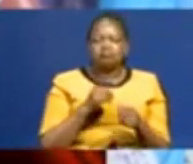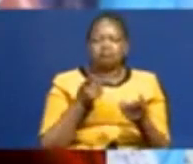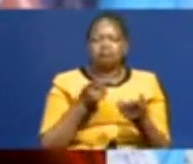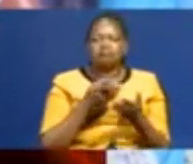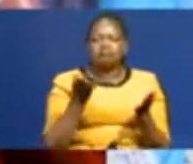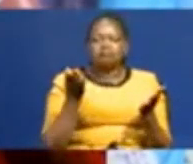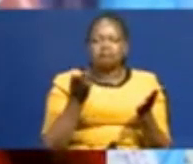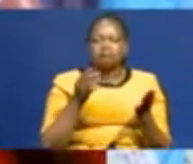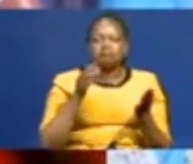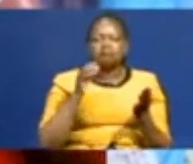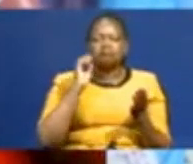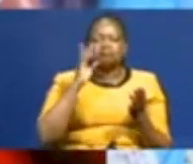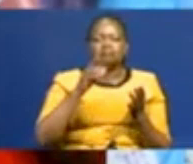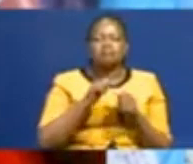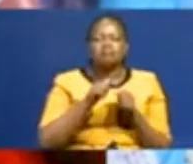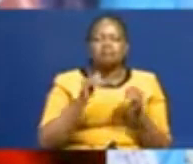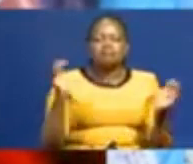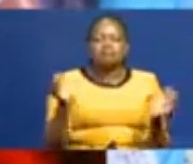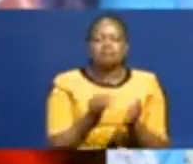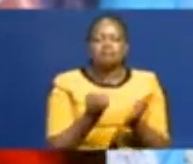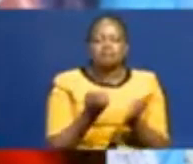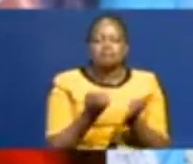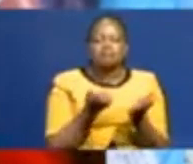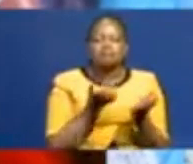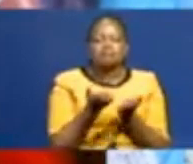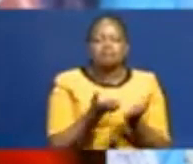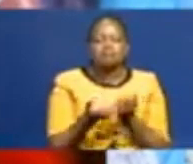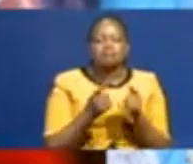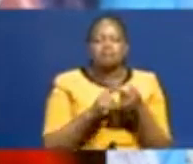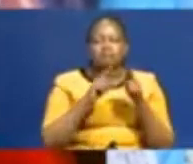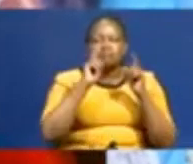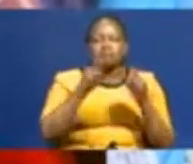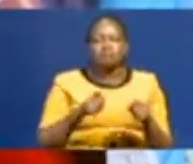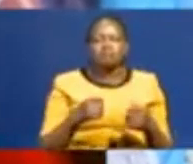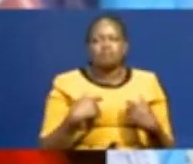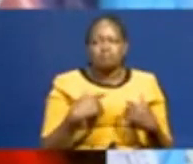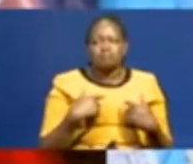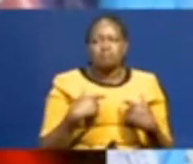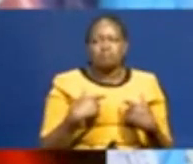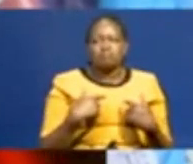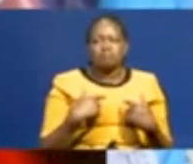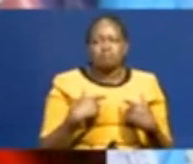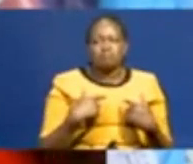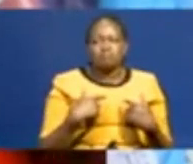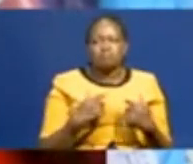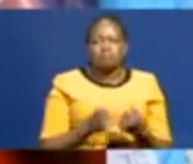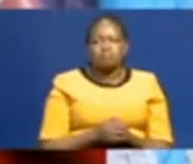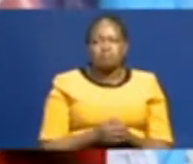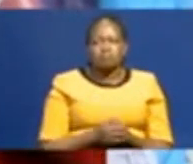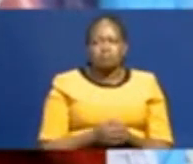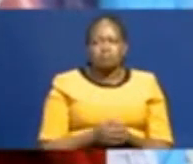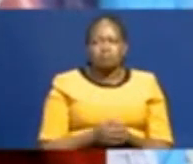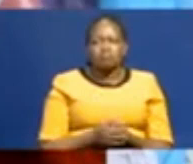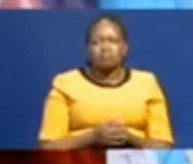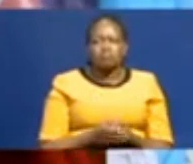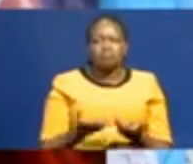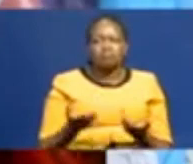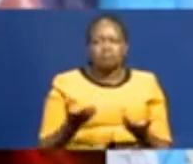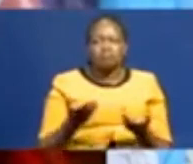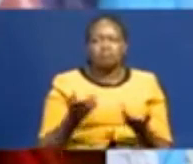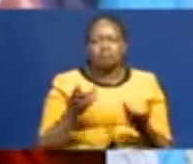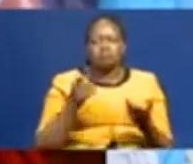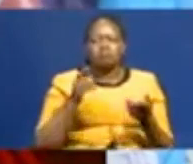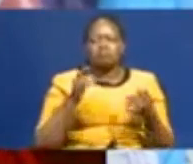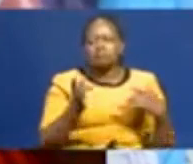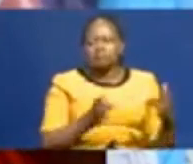space. SMEs create over 90% of the jobs. So we must have a pillar that is specifically looking at how to develop